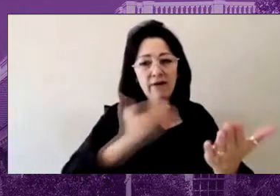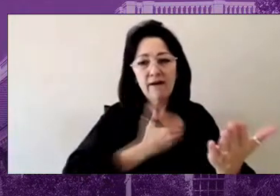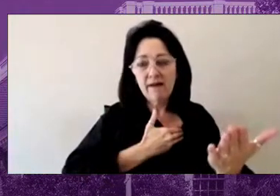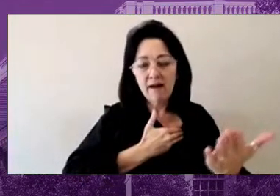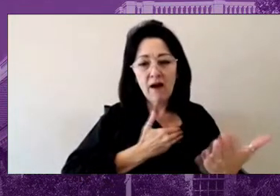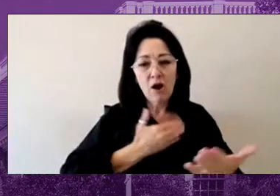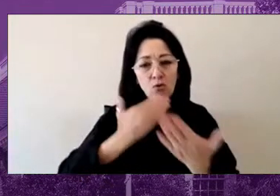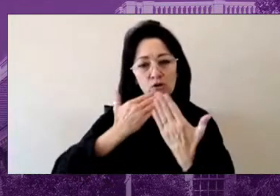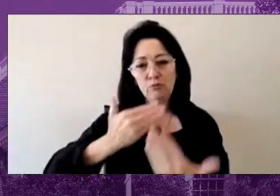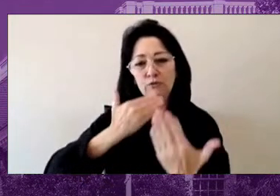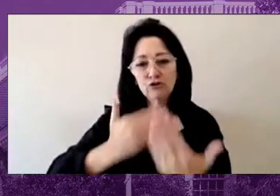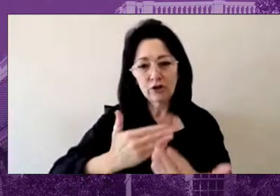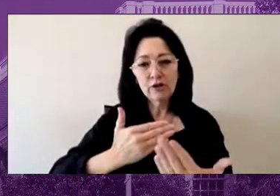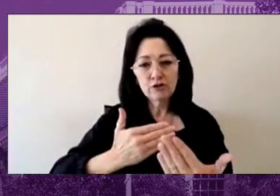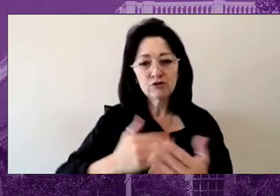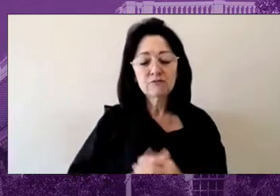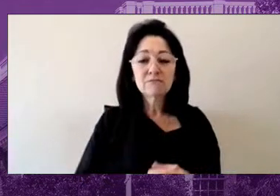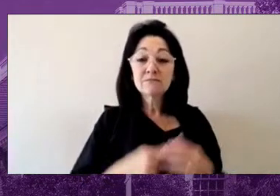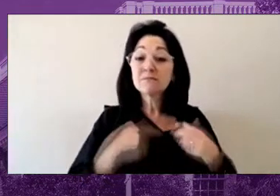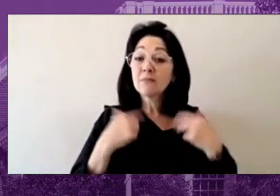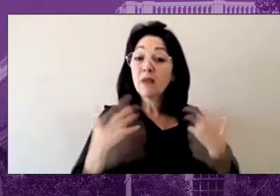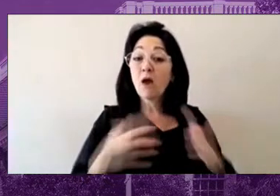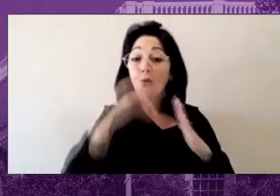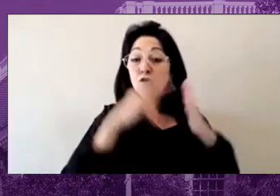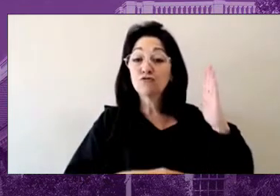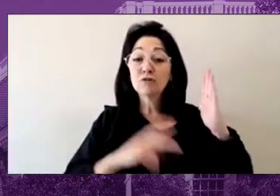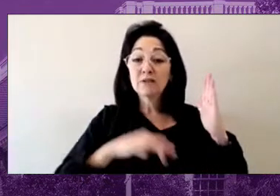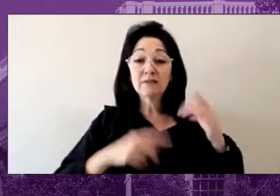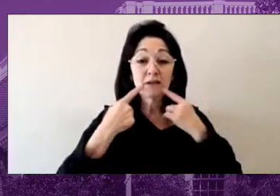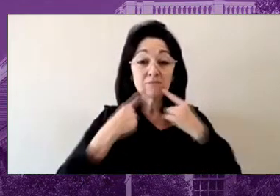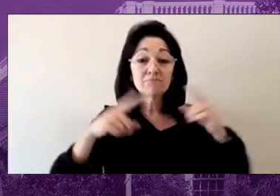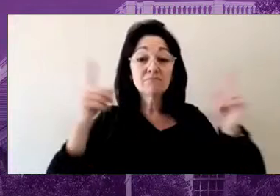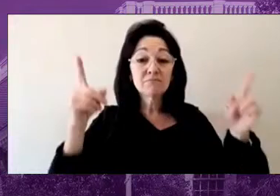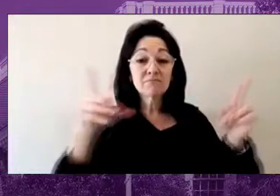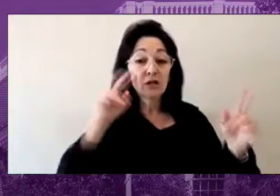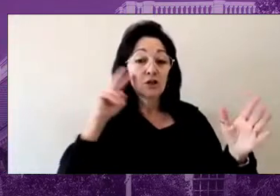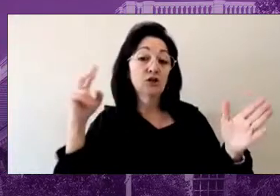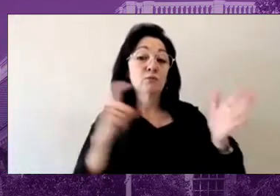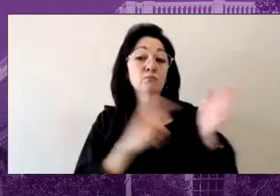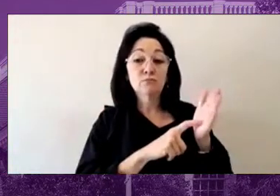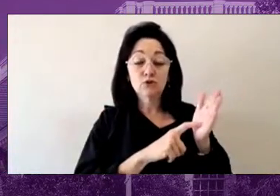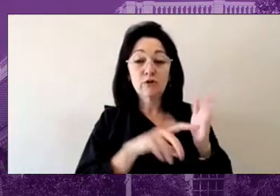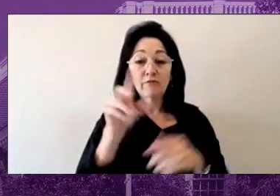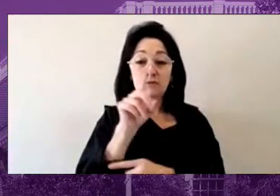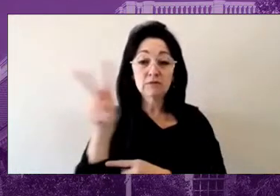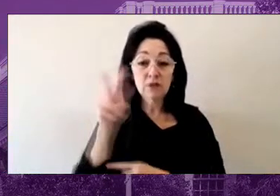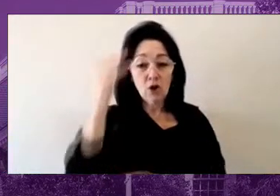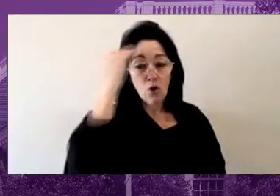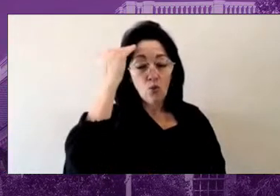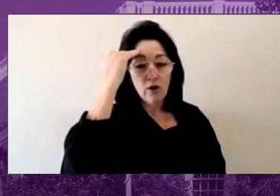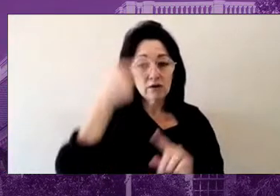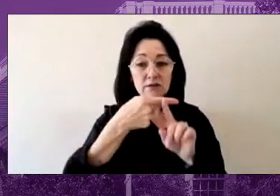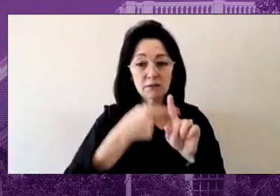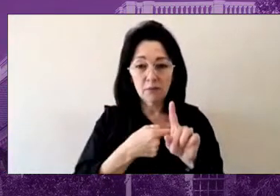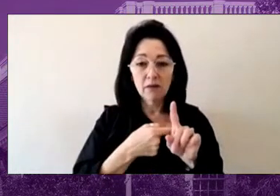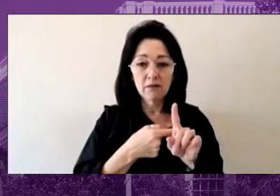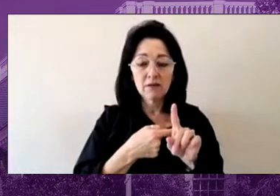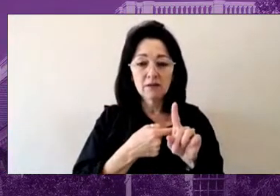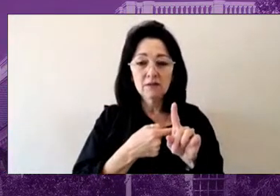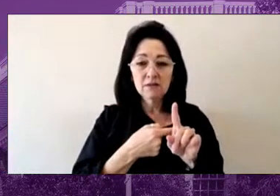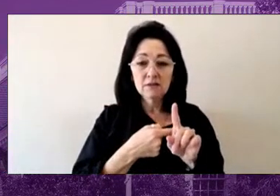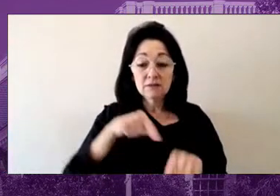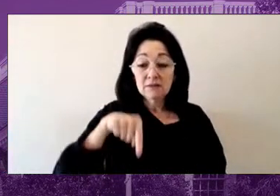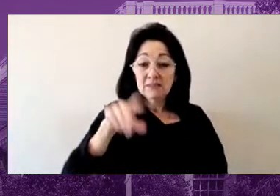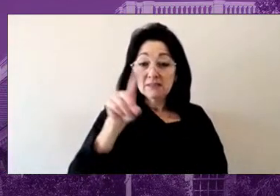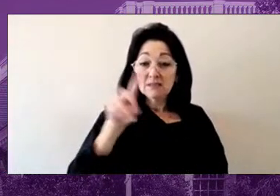session here with the reading of the Proclamation and Observance of Domestic Violence Awareness Month. Whereas domestic